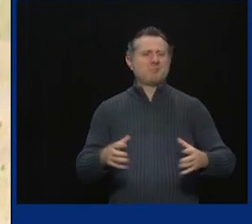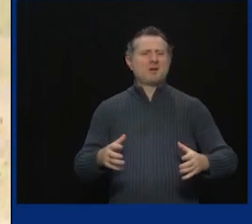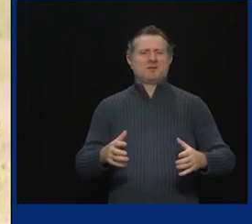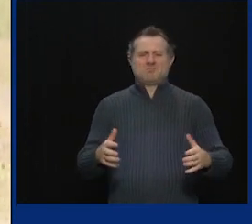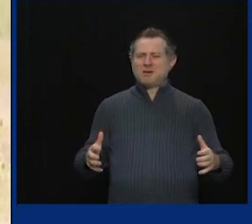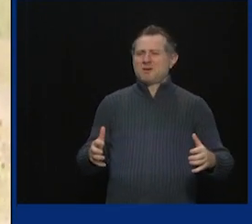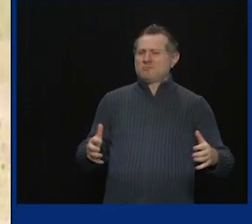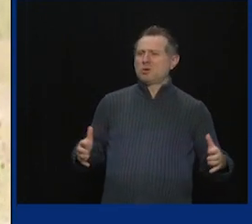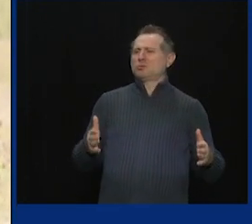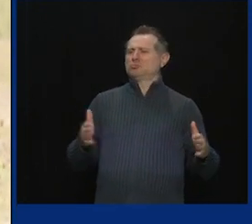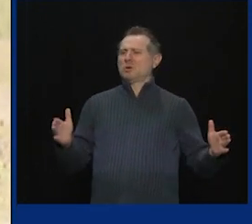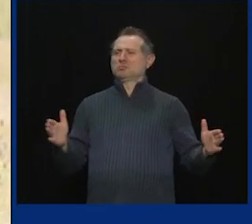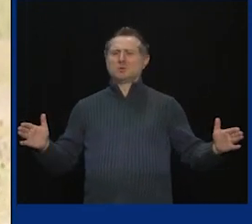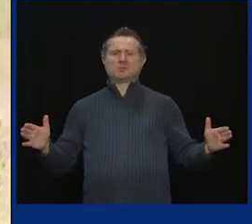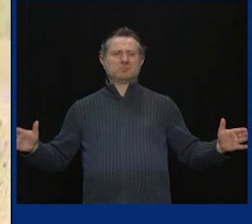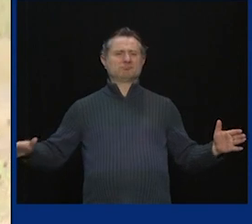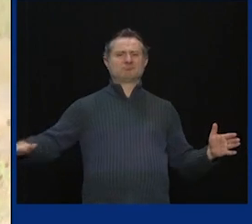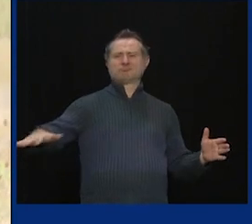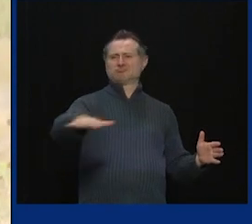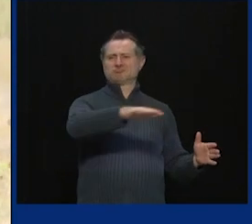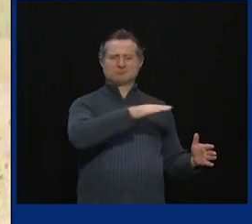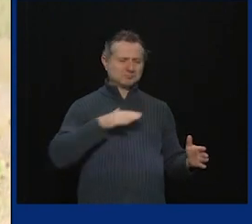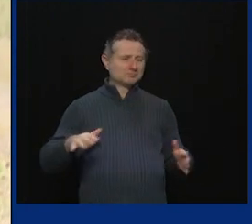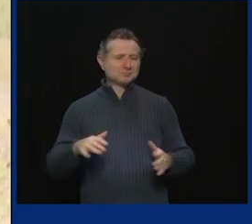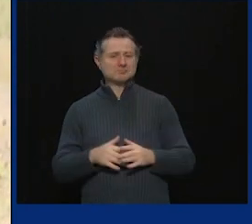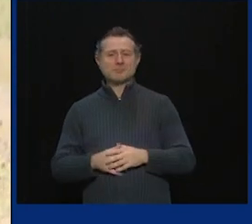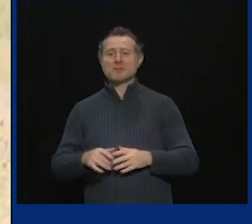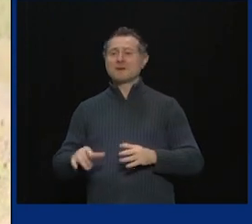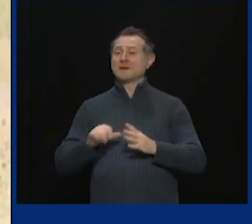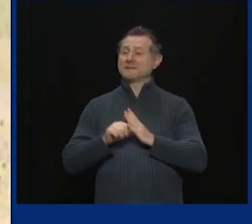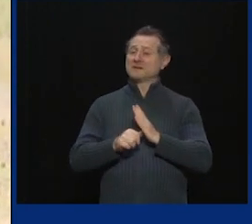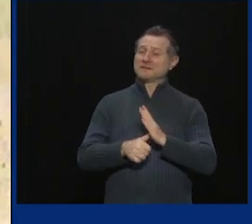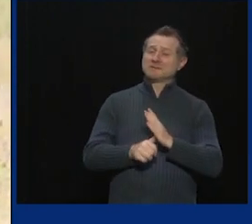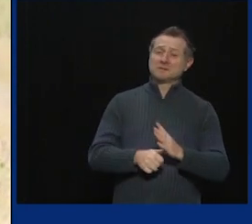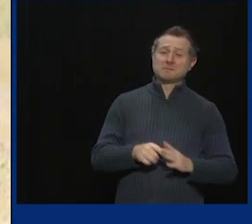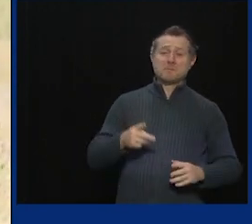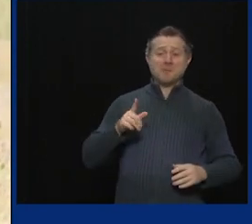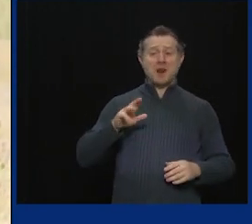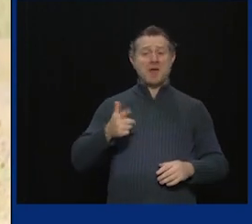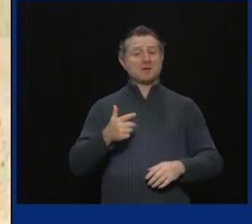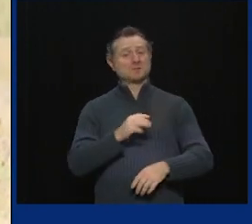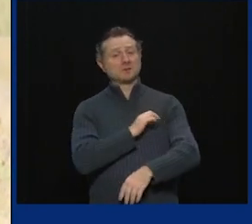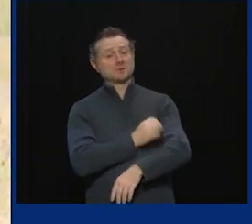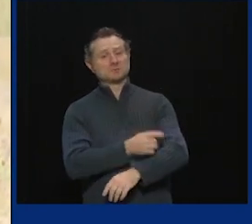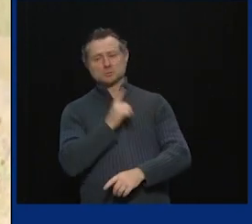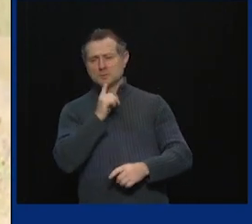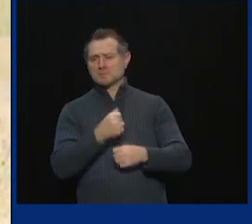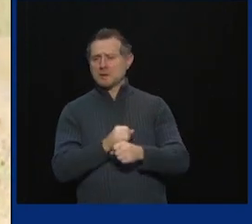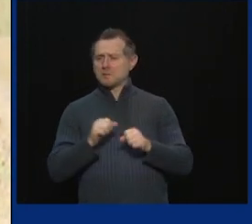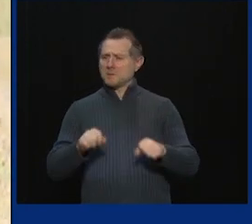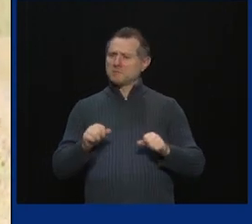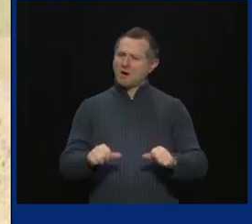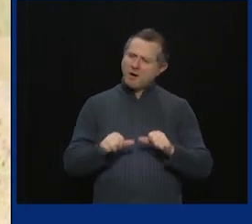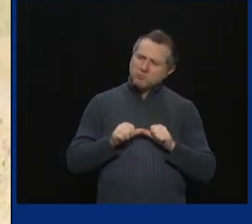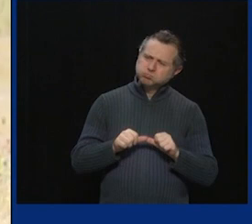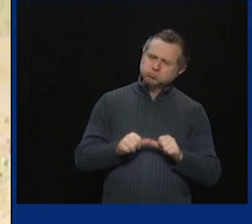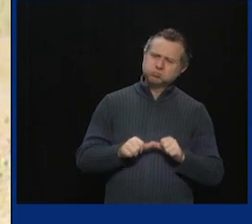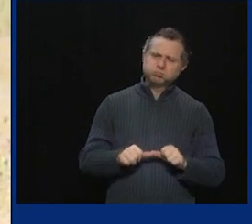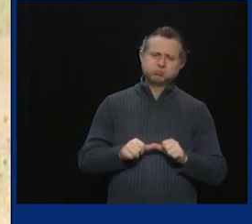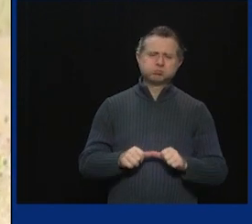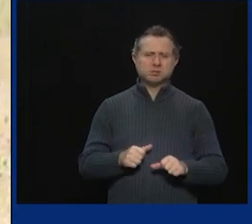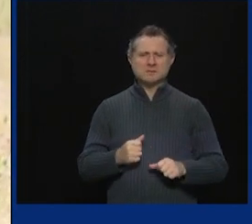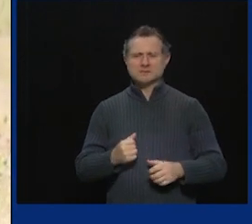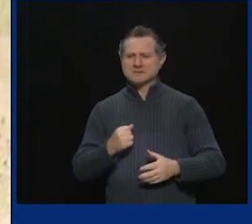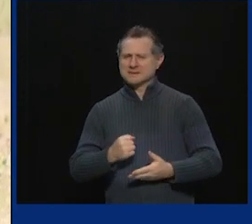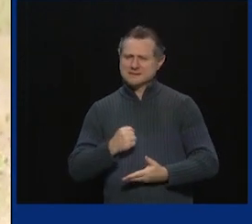to emphasize that Plug Power is making a lasting and an indelible stamp on our future. Once